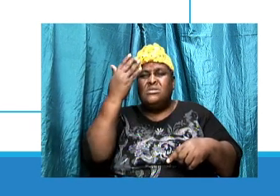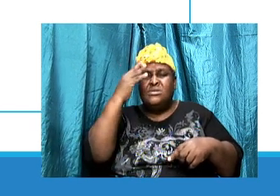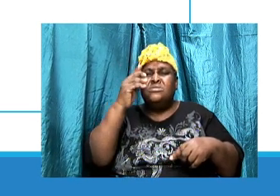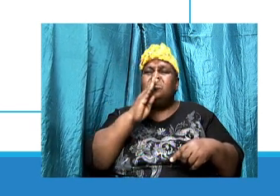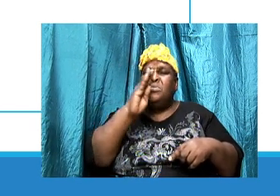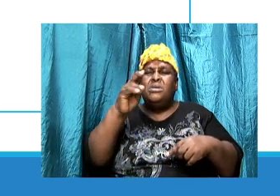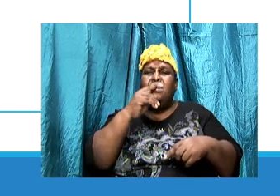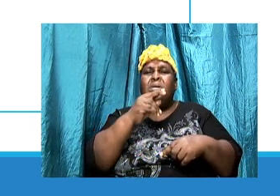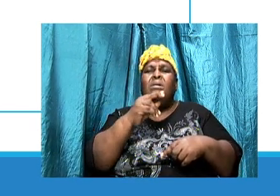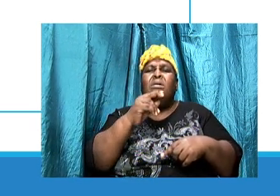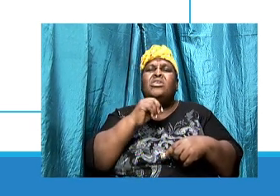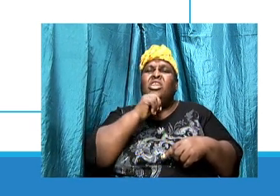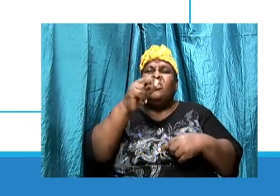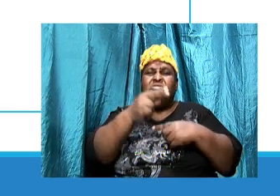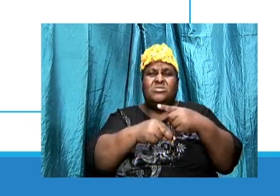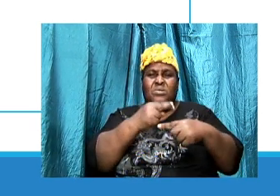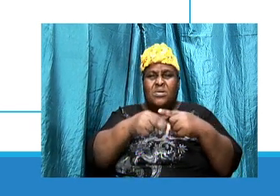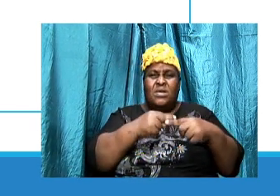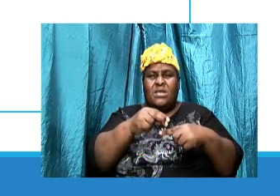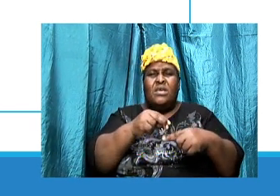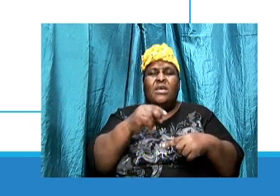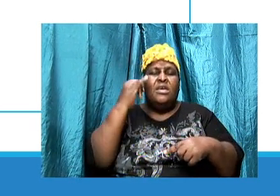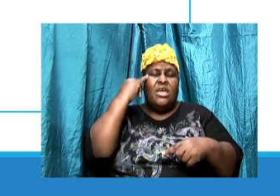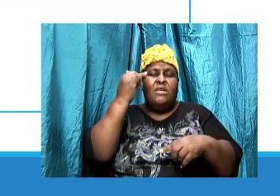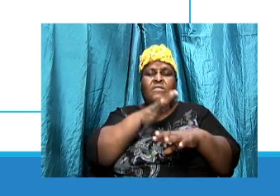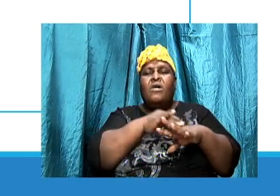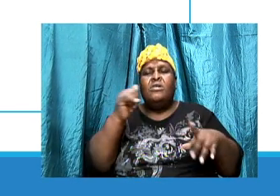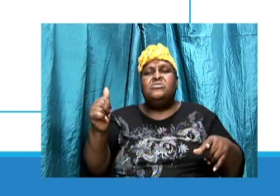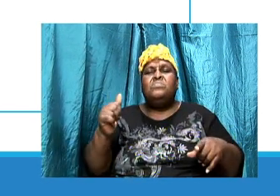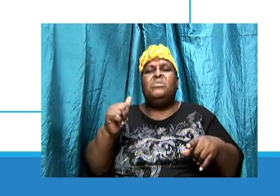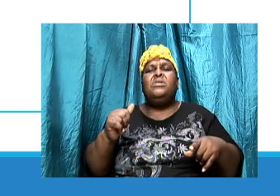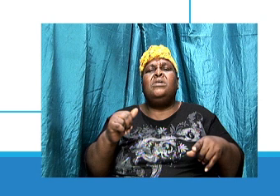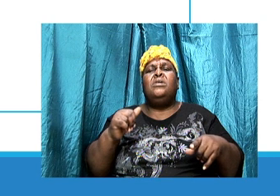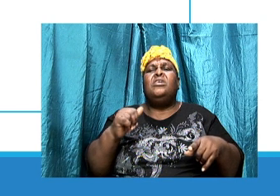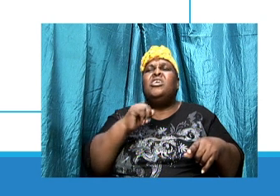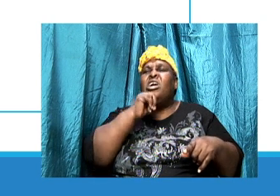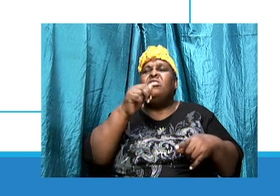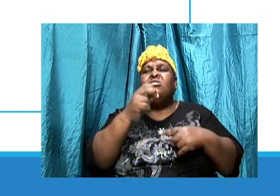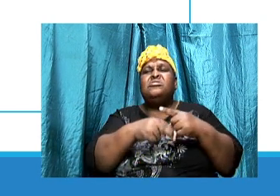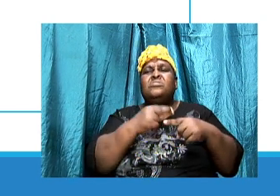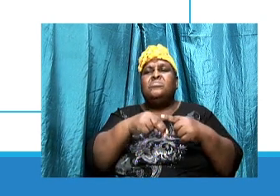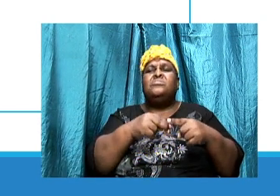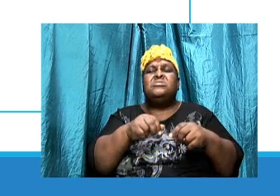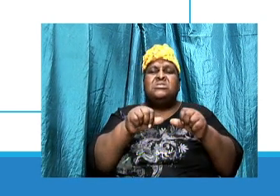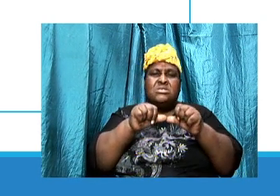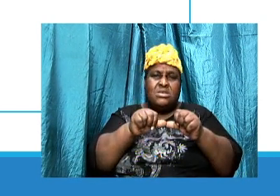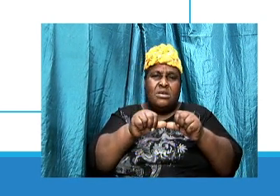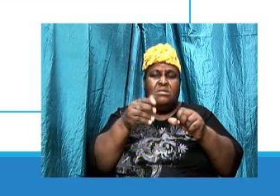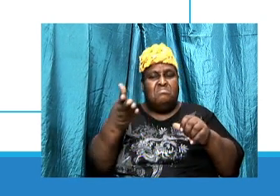uncircumcised. And if we are called being circumcised, you know, we should remain that way.